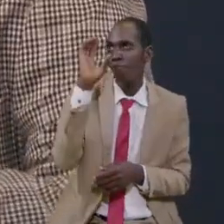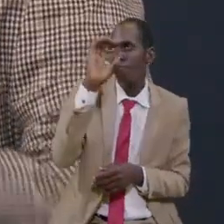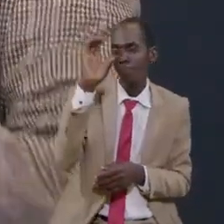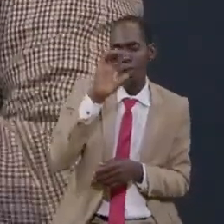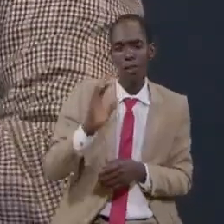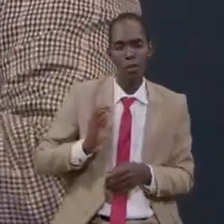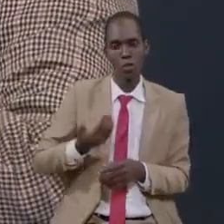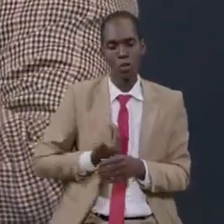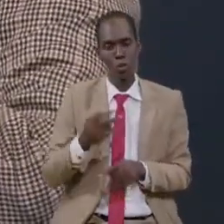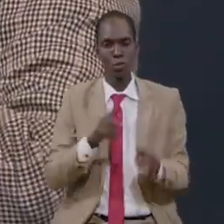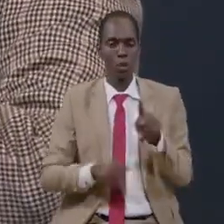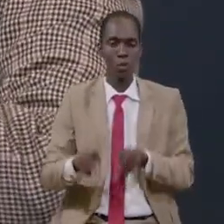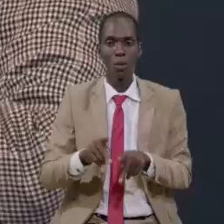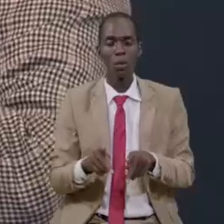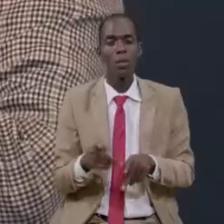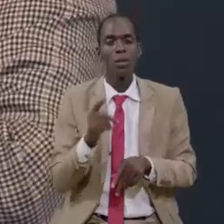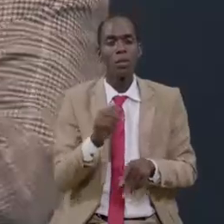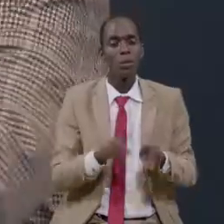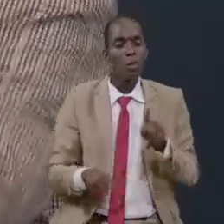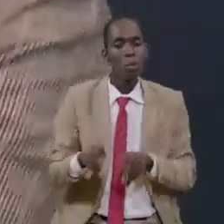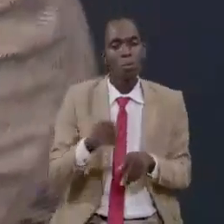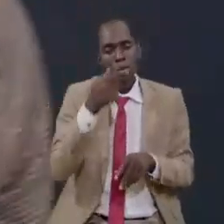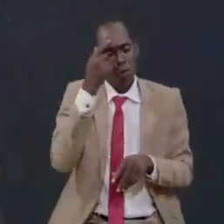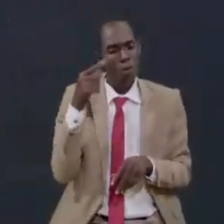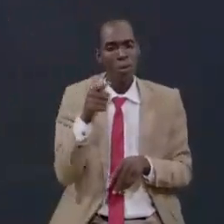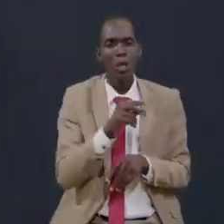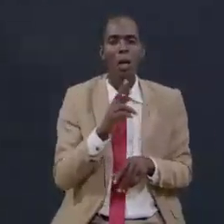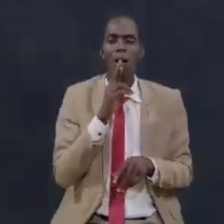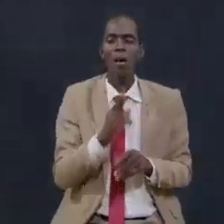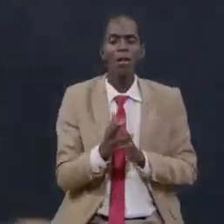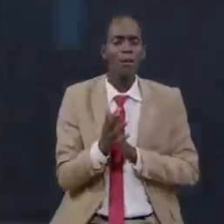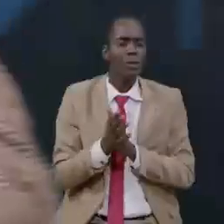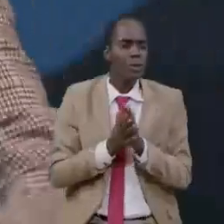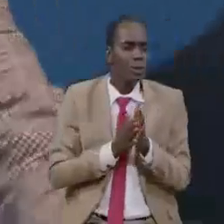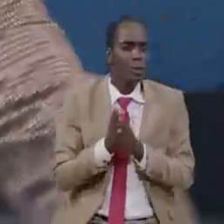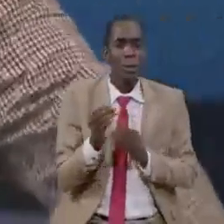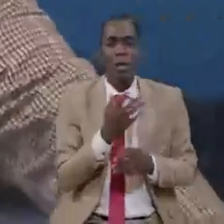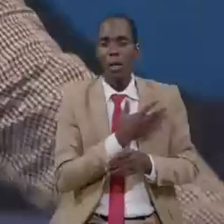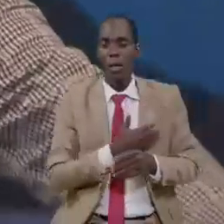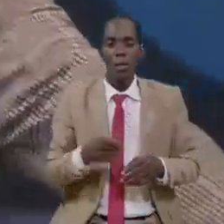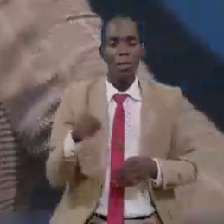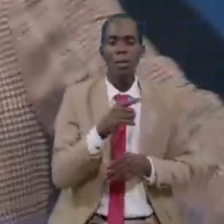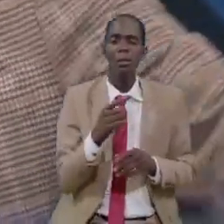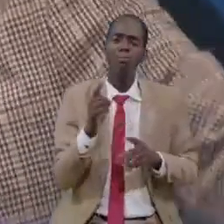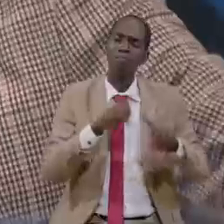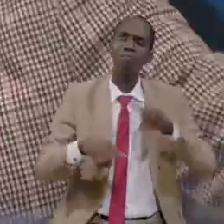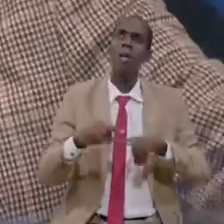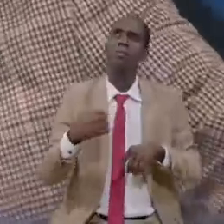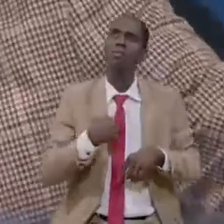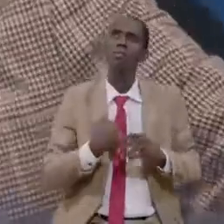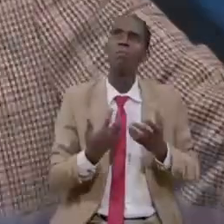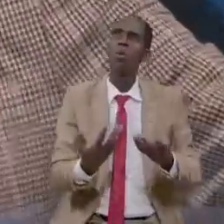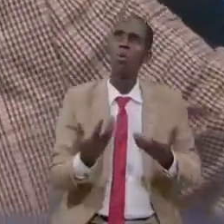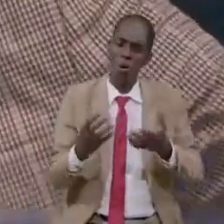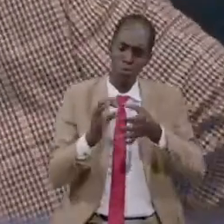people because they are passionate and they say, I want release. I